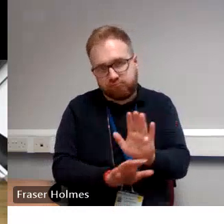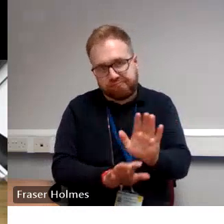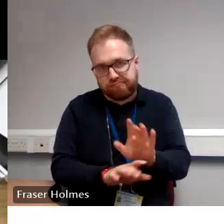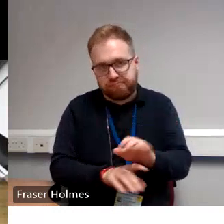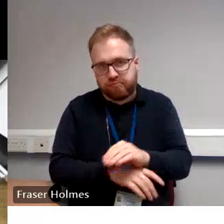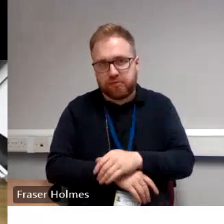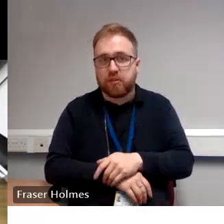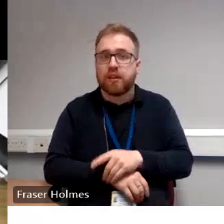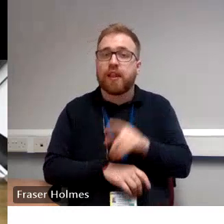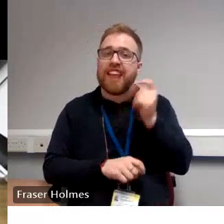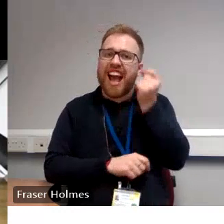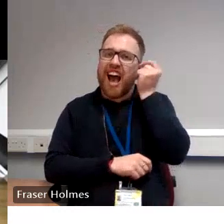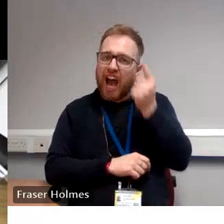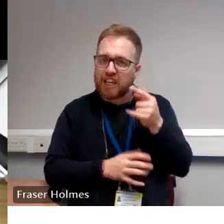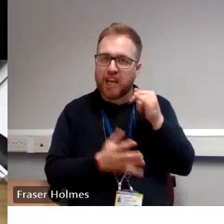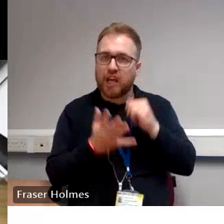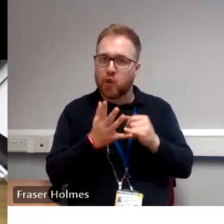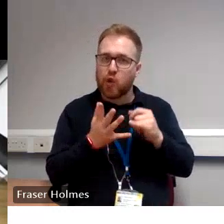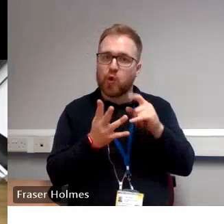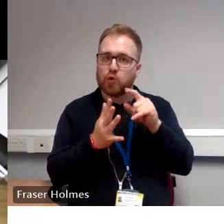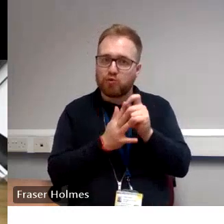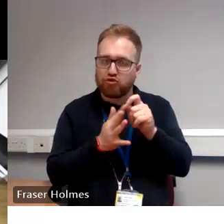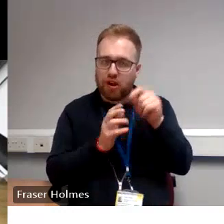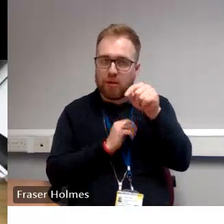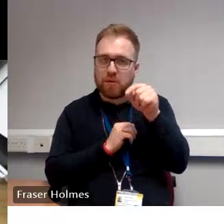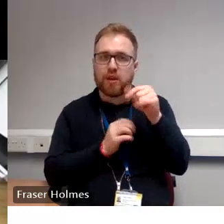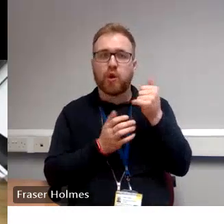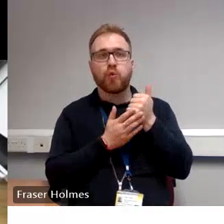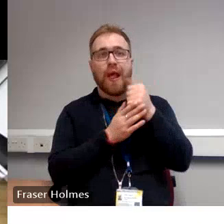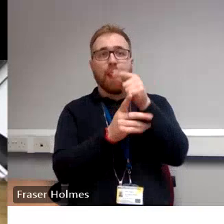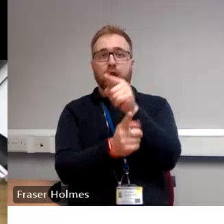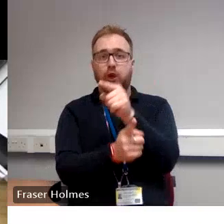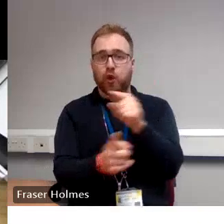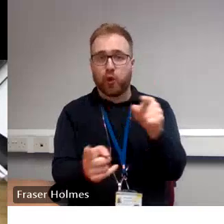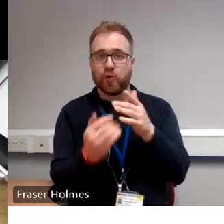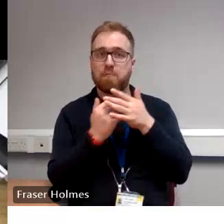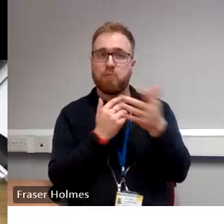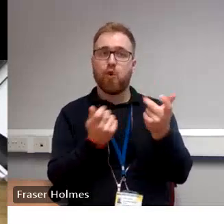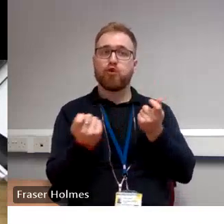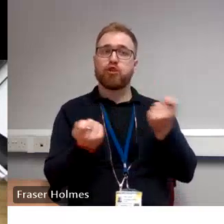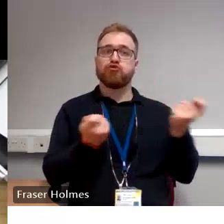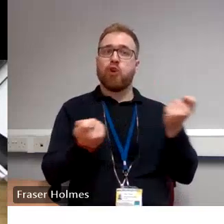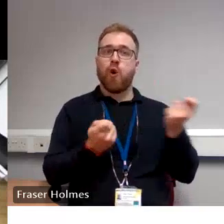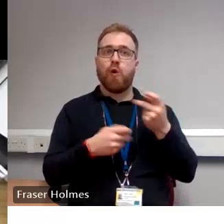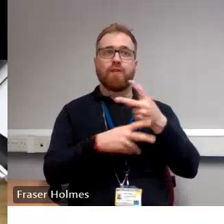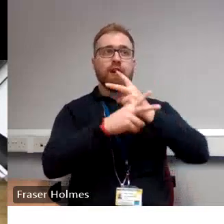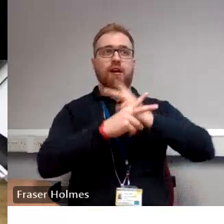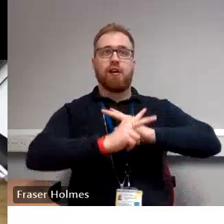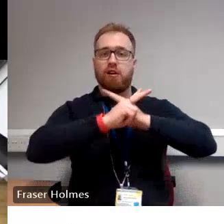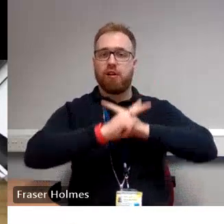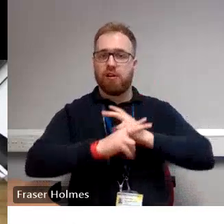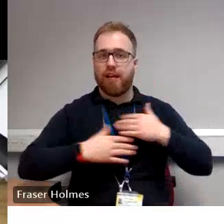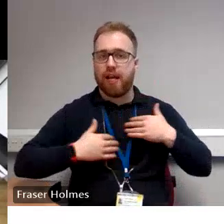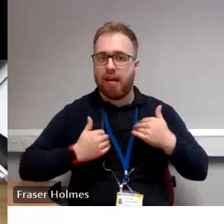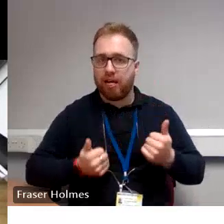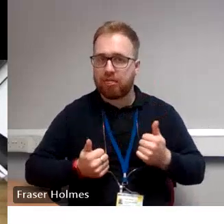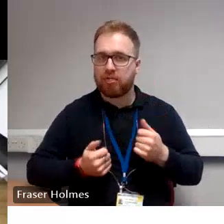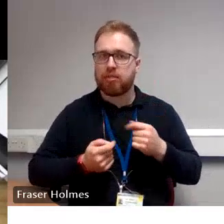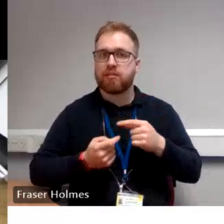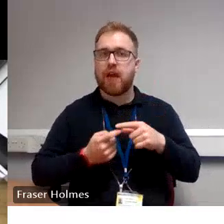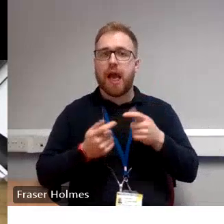The idea behind social prescribing is to help you to have more control over your healthcare and find ways to manage